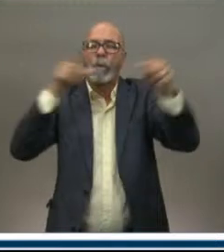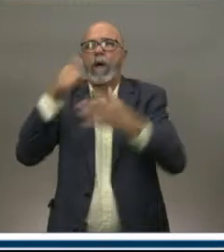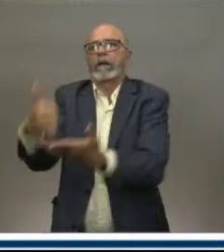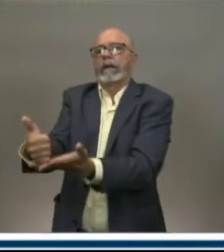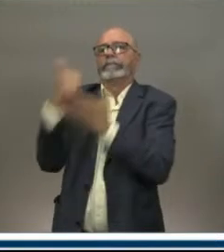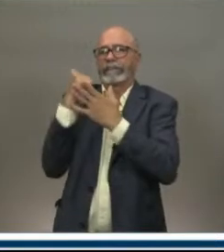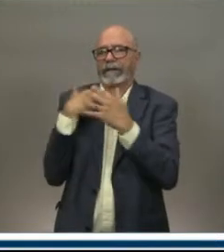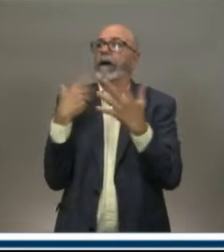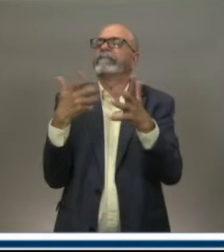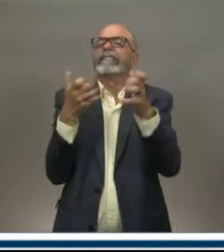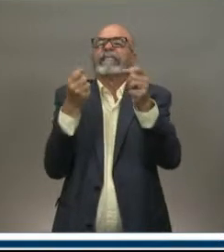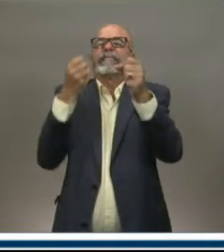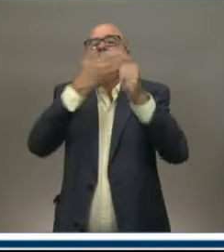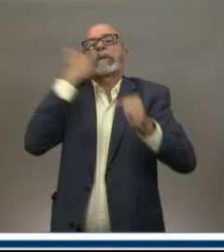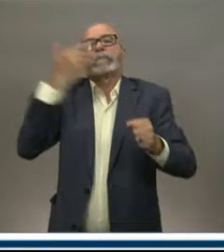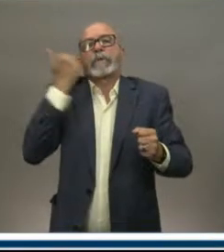outbreak.